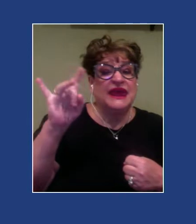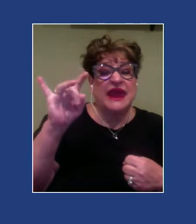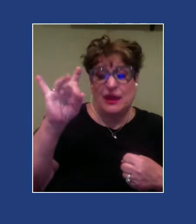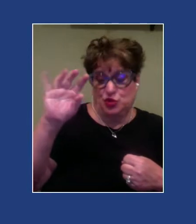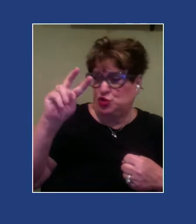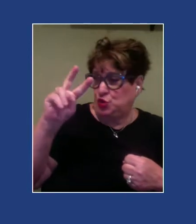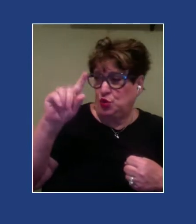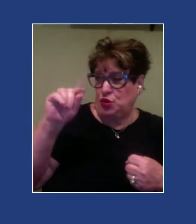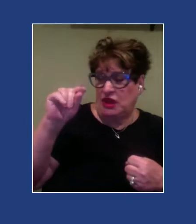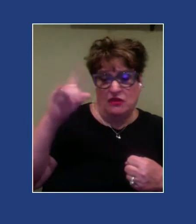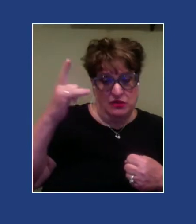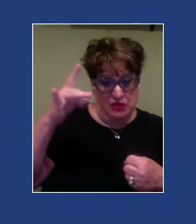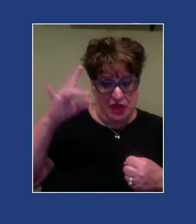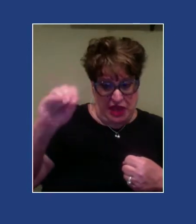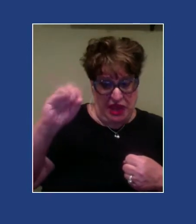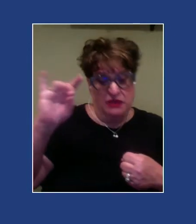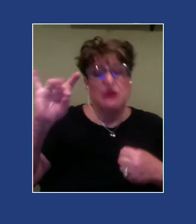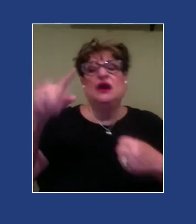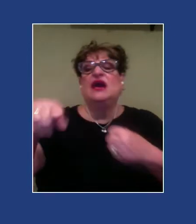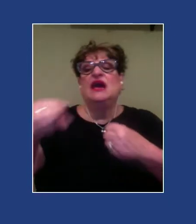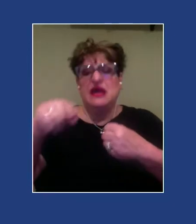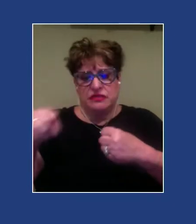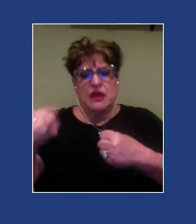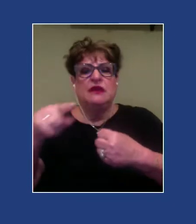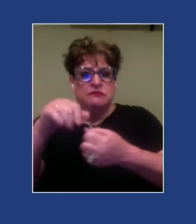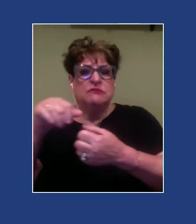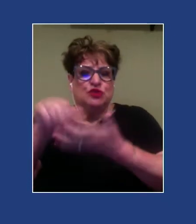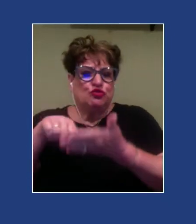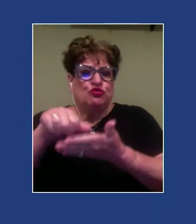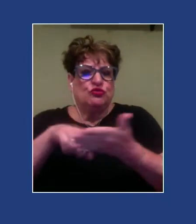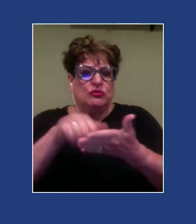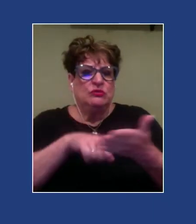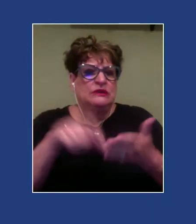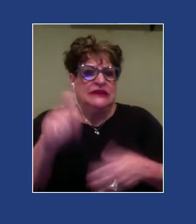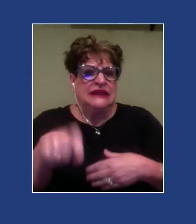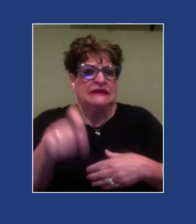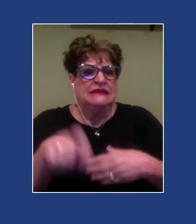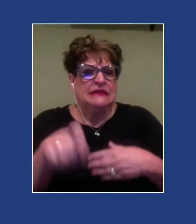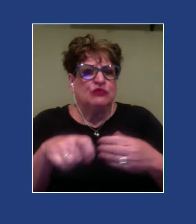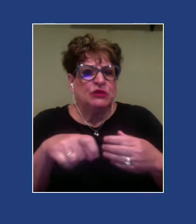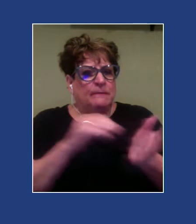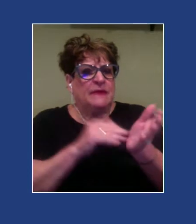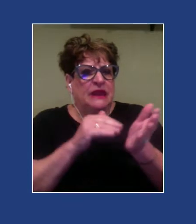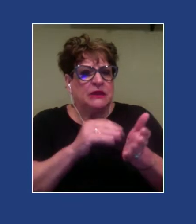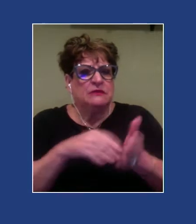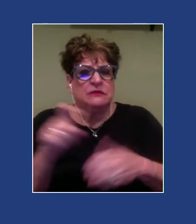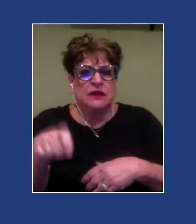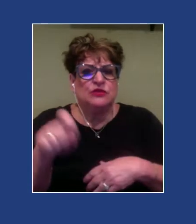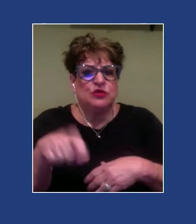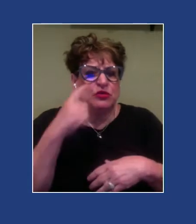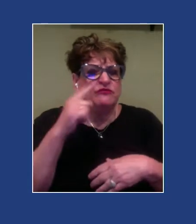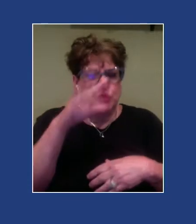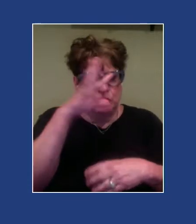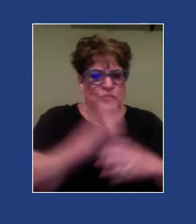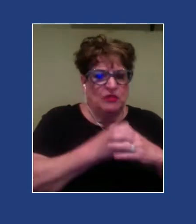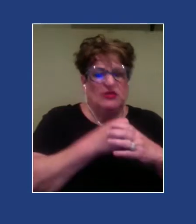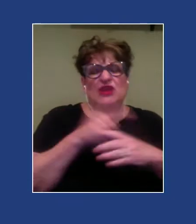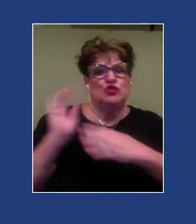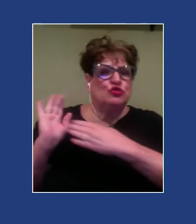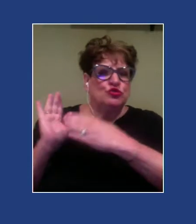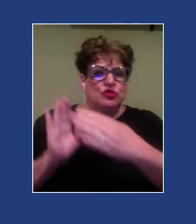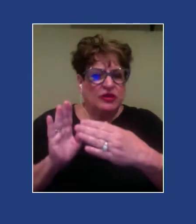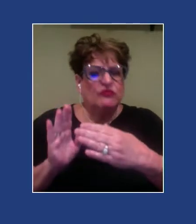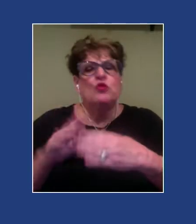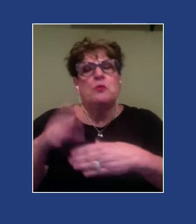gender-affirming medical and surgical care medically necessary treatment for transgender and gender diverse people. And despite this shift towards a more